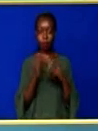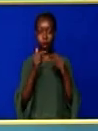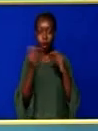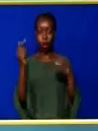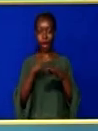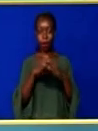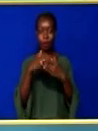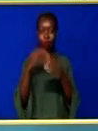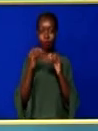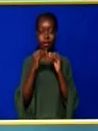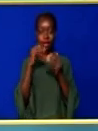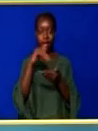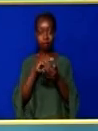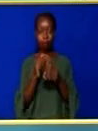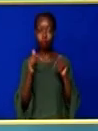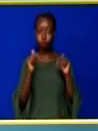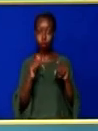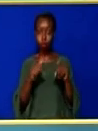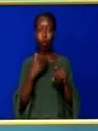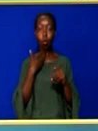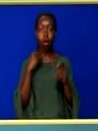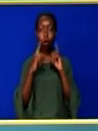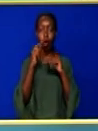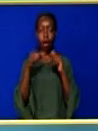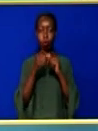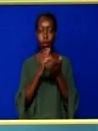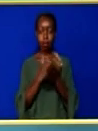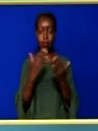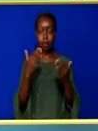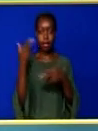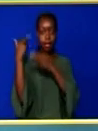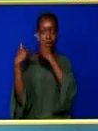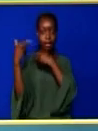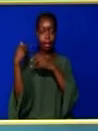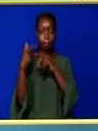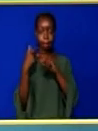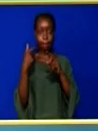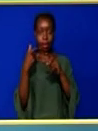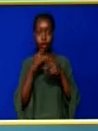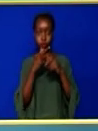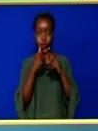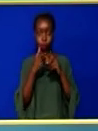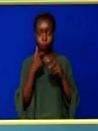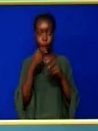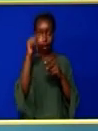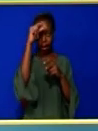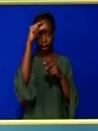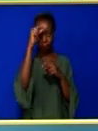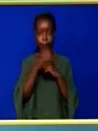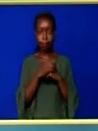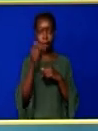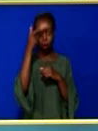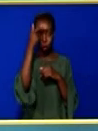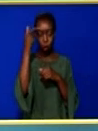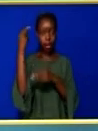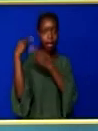Today, we want to talk about something in history. In history. But it borrows much from the government perspective. Because history is